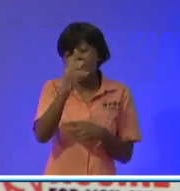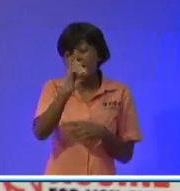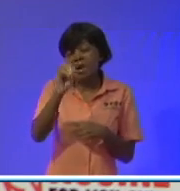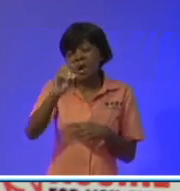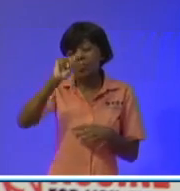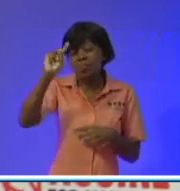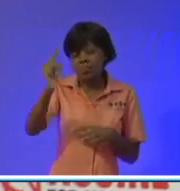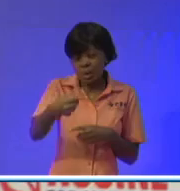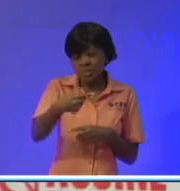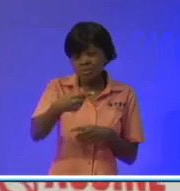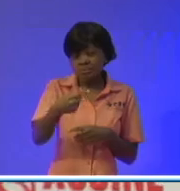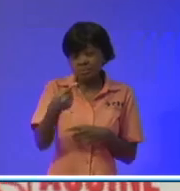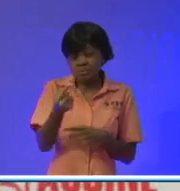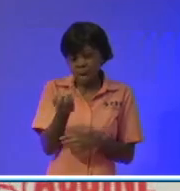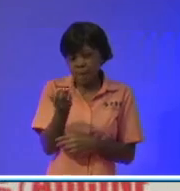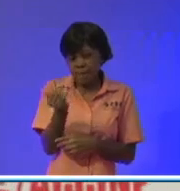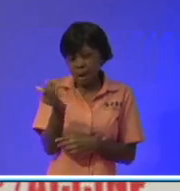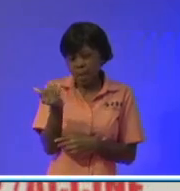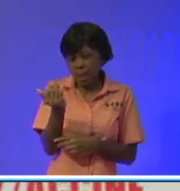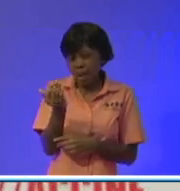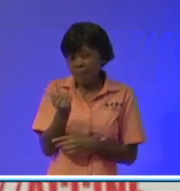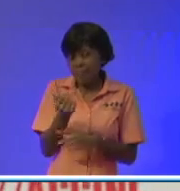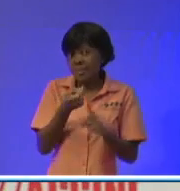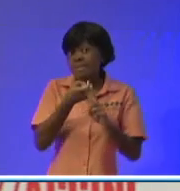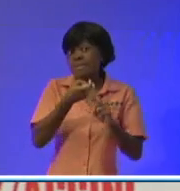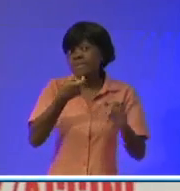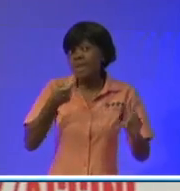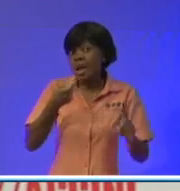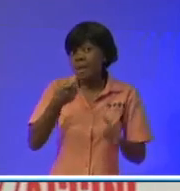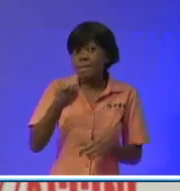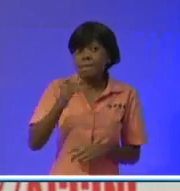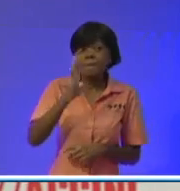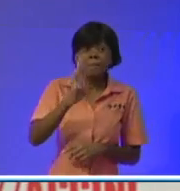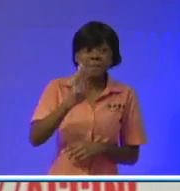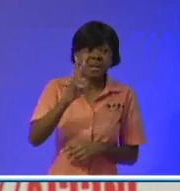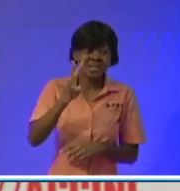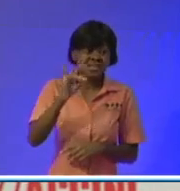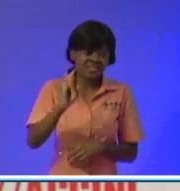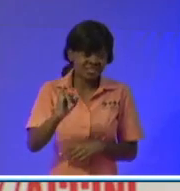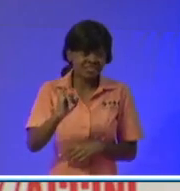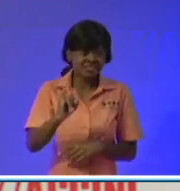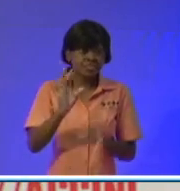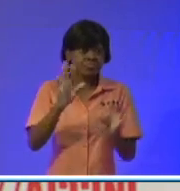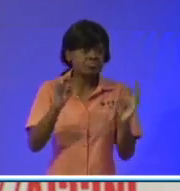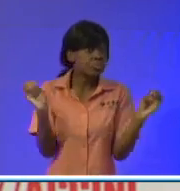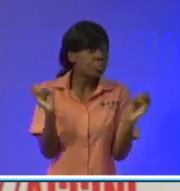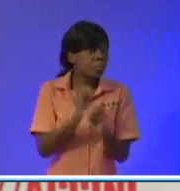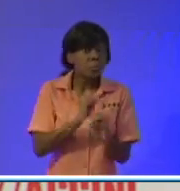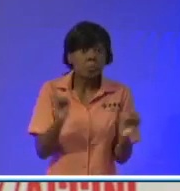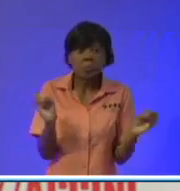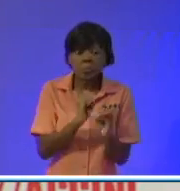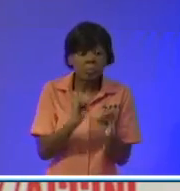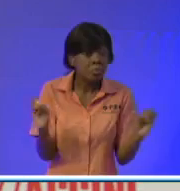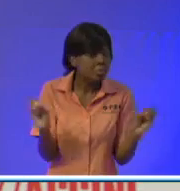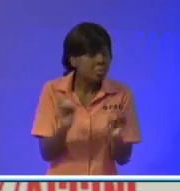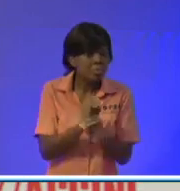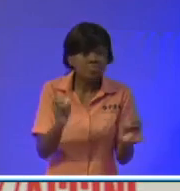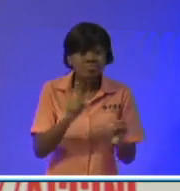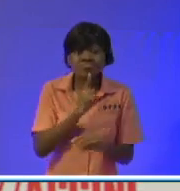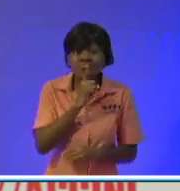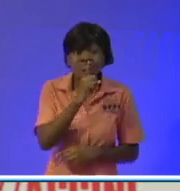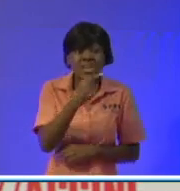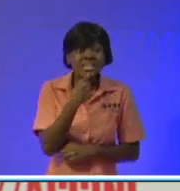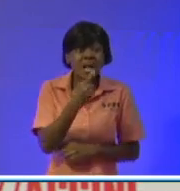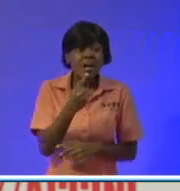So there's absolutely no shortage of testing kits in Trinidad and Tobago. So that report that you have reached